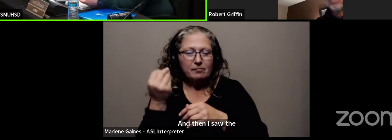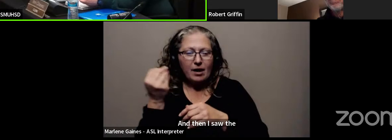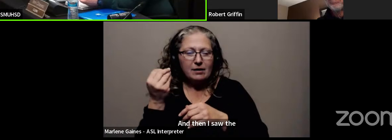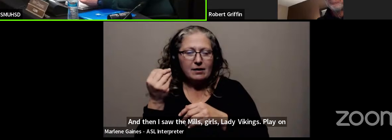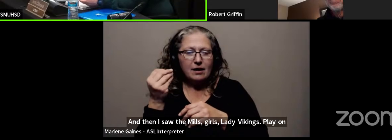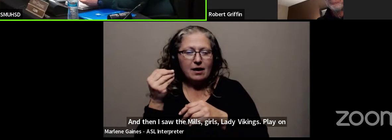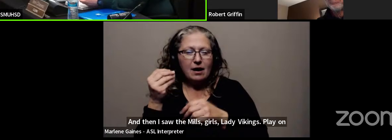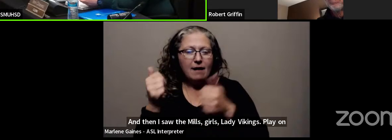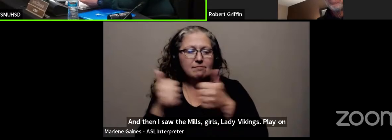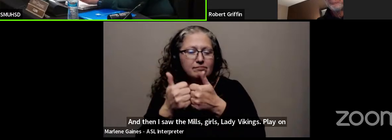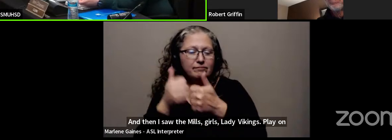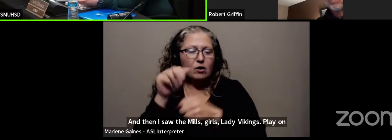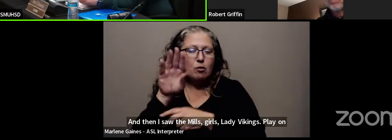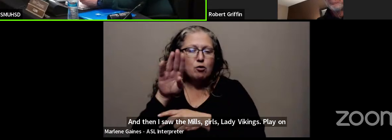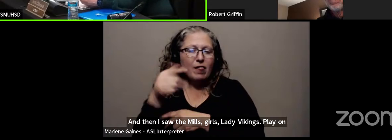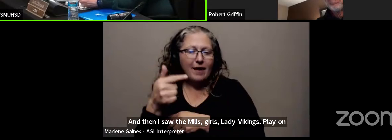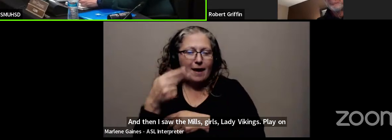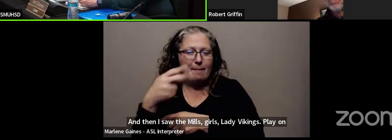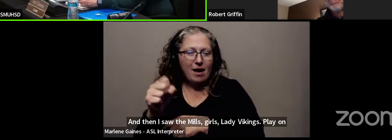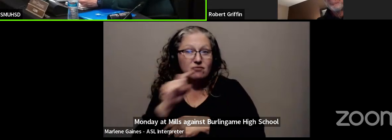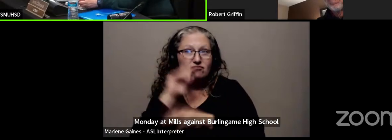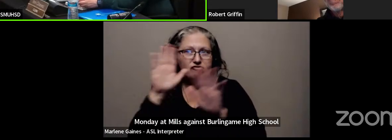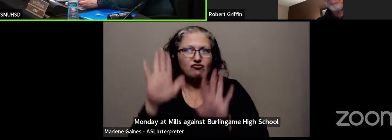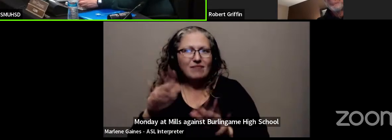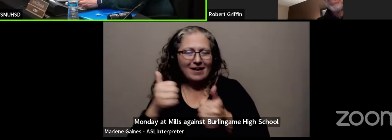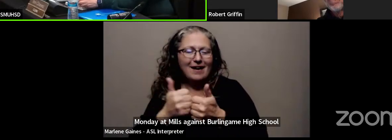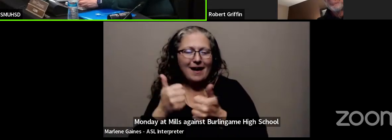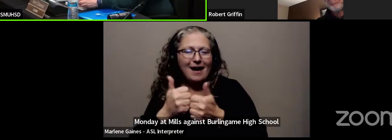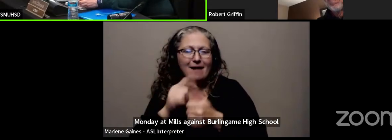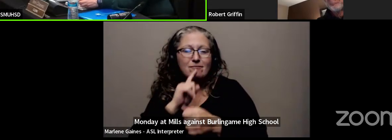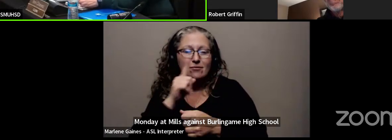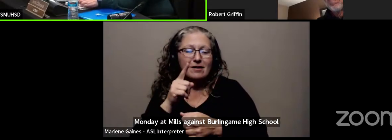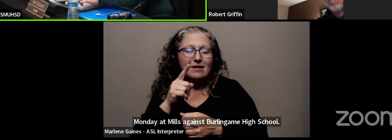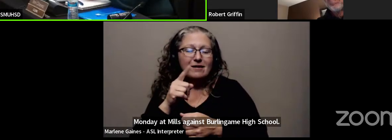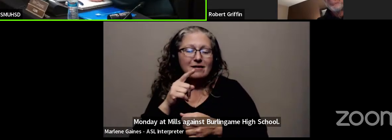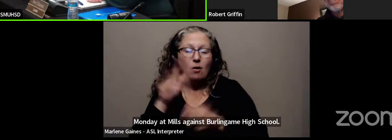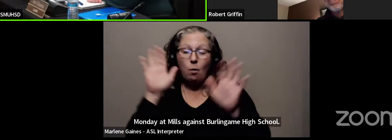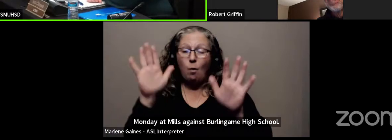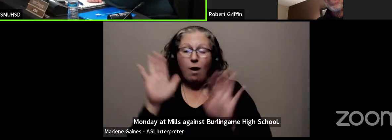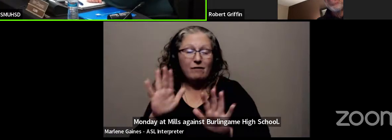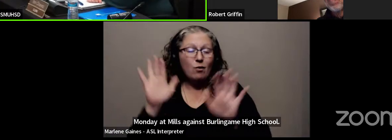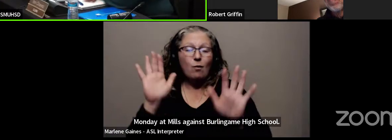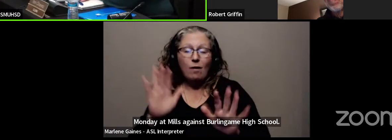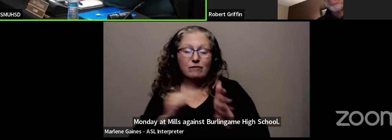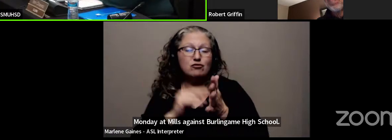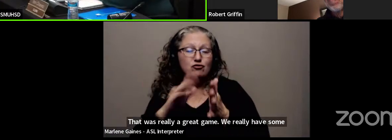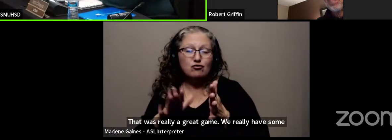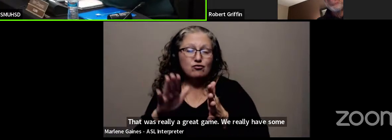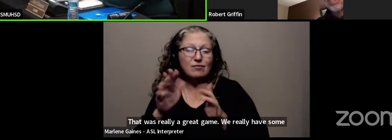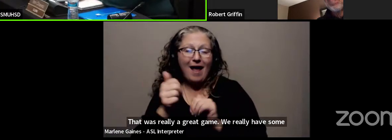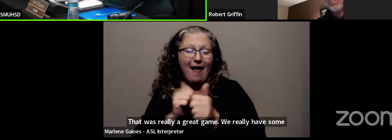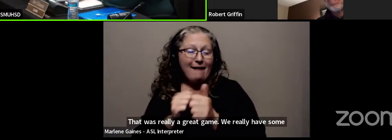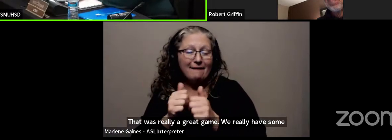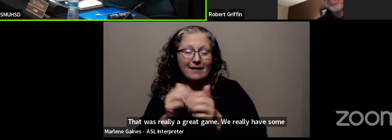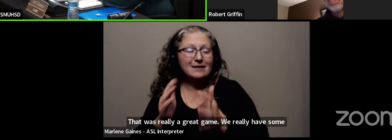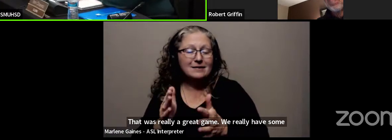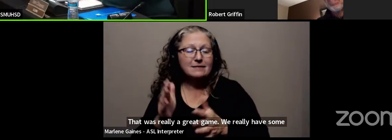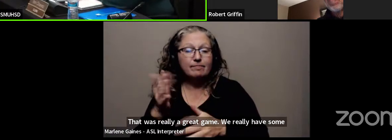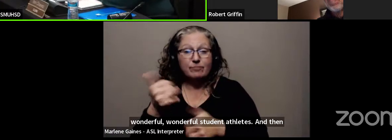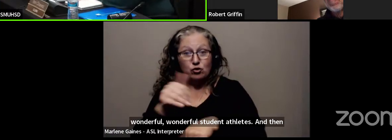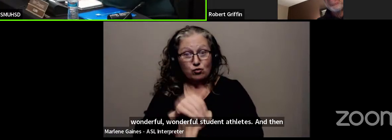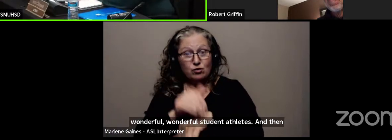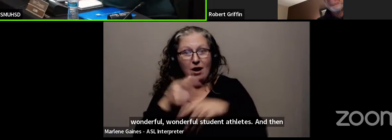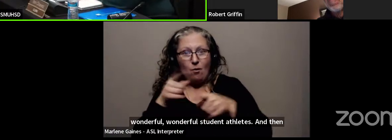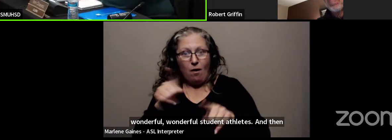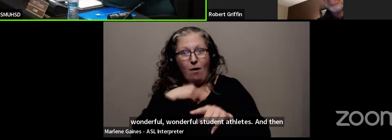against Burlingame High School. That was really a great game. We really have some wonderful, wonderful student athletes. And then tonight, while we're sitting